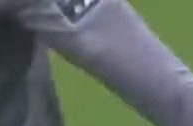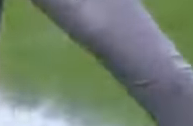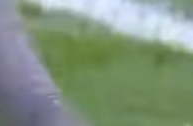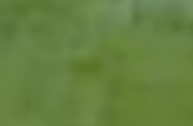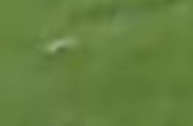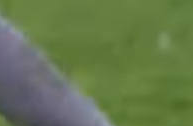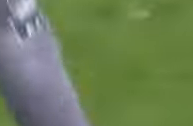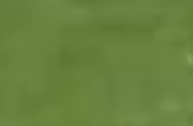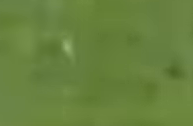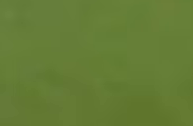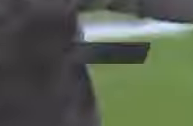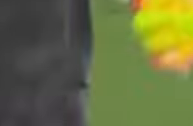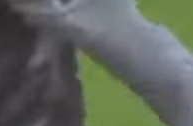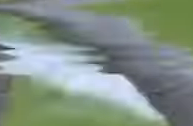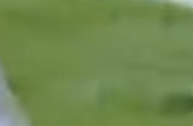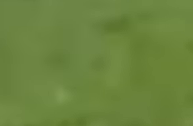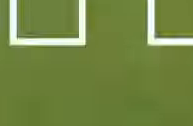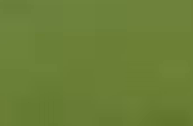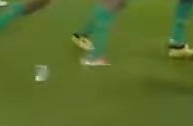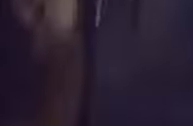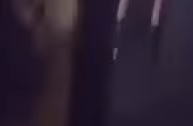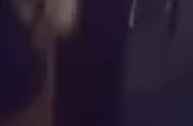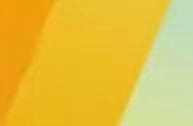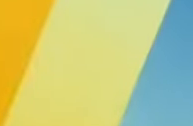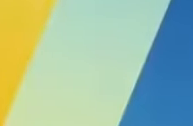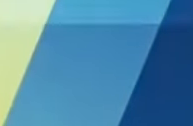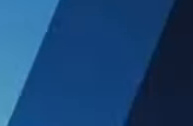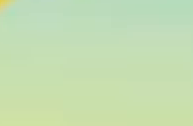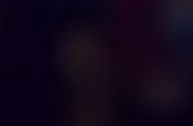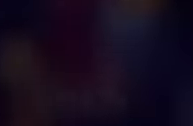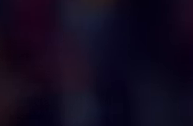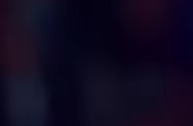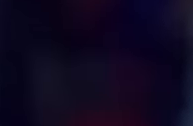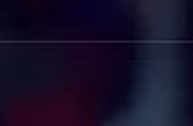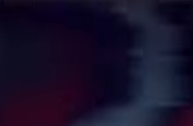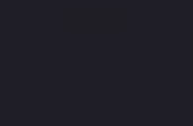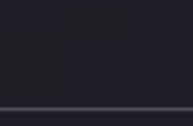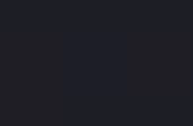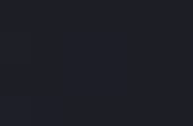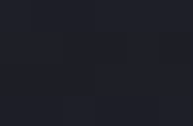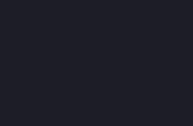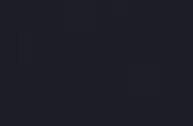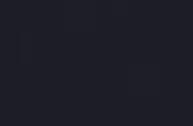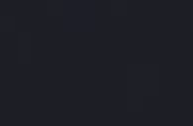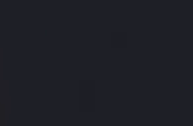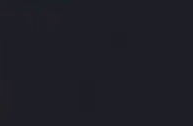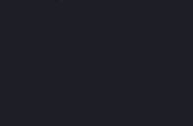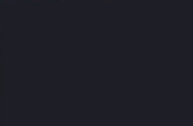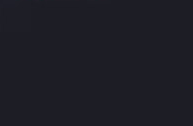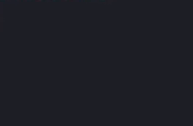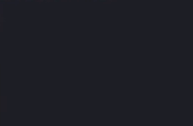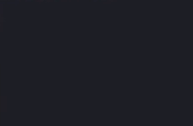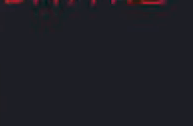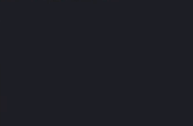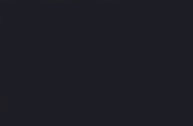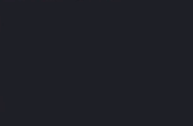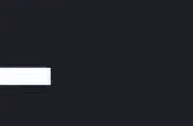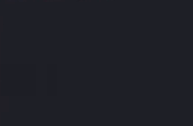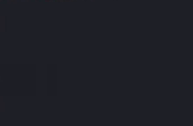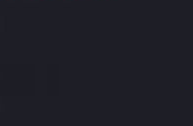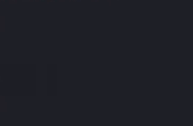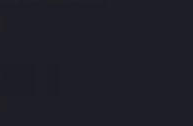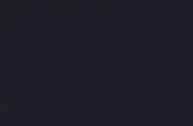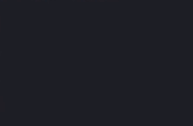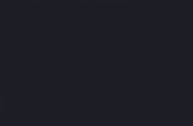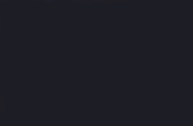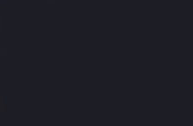as Guendouzi strikes the woodwork. You don't want to miss this classy treat, live and exclusive on KBC Channel 1, your